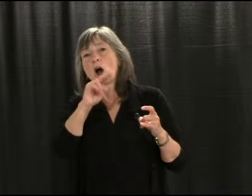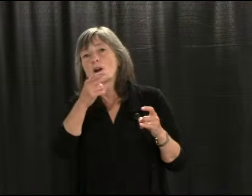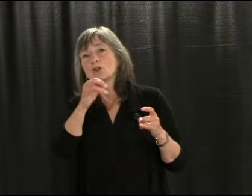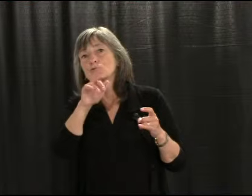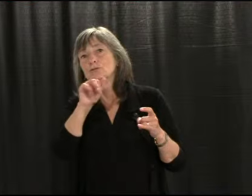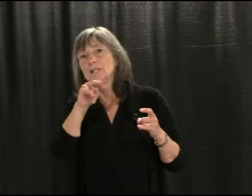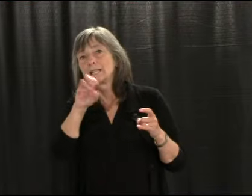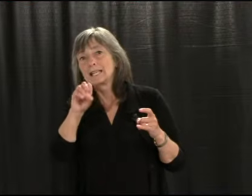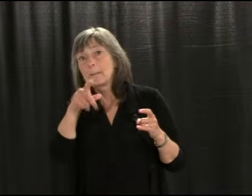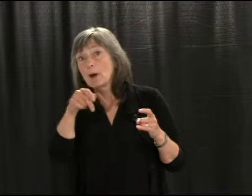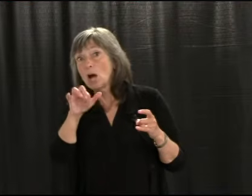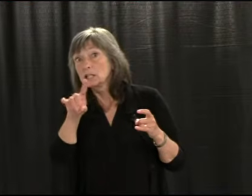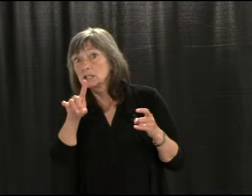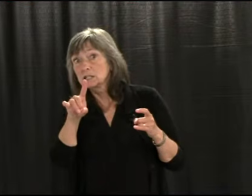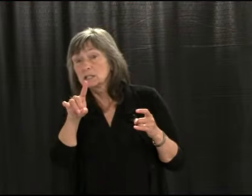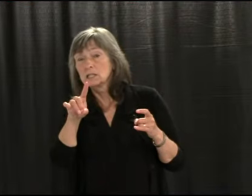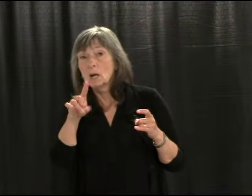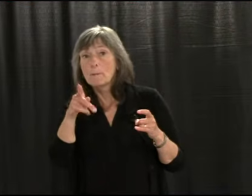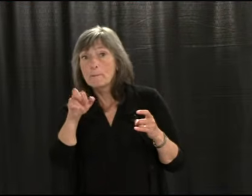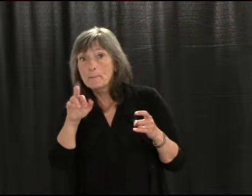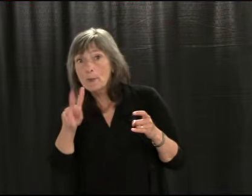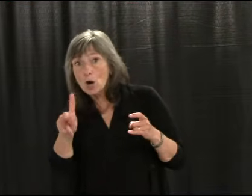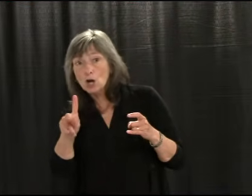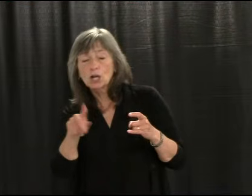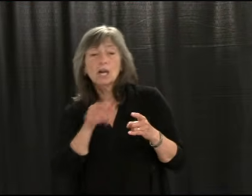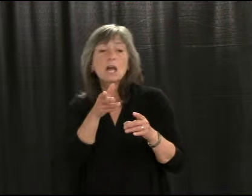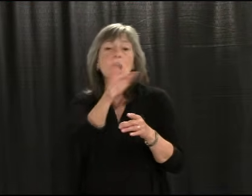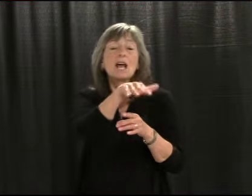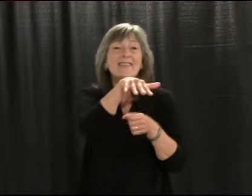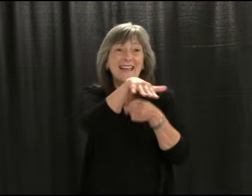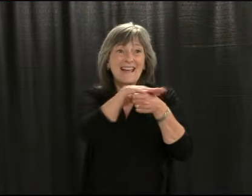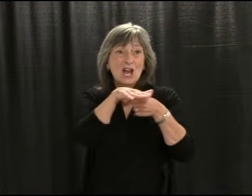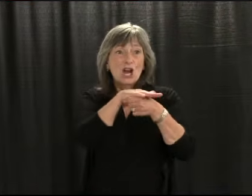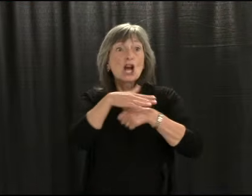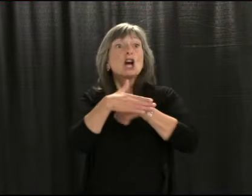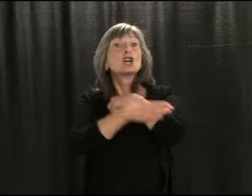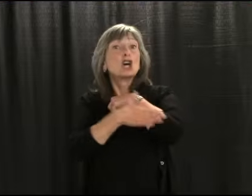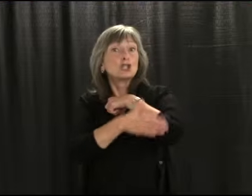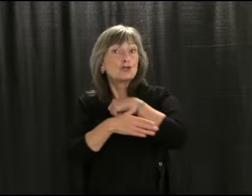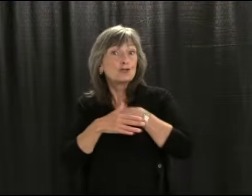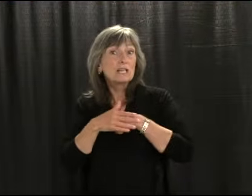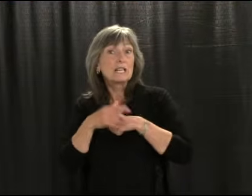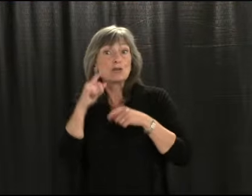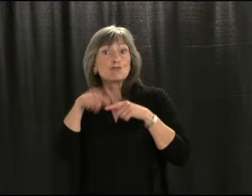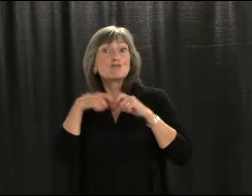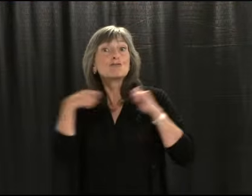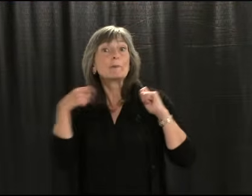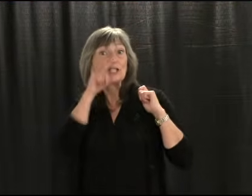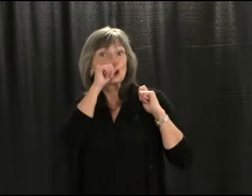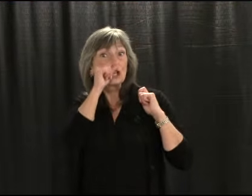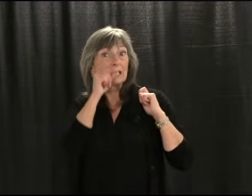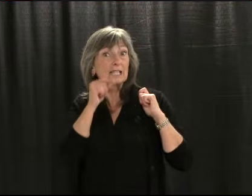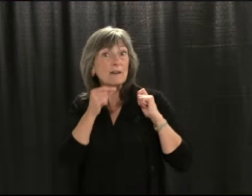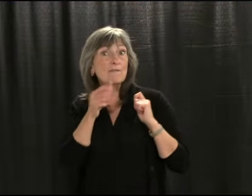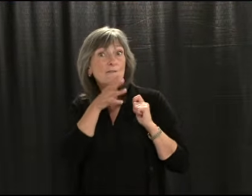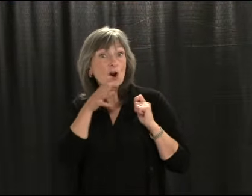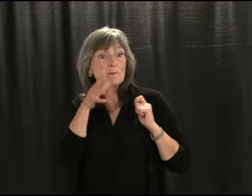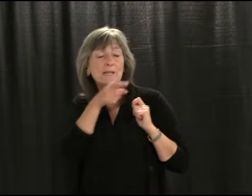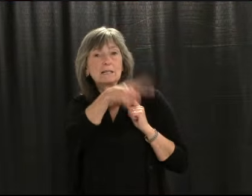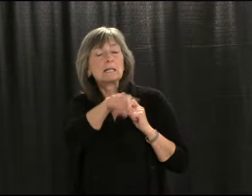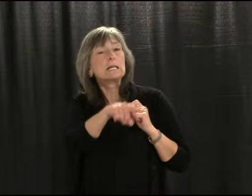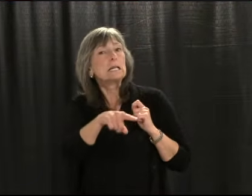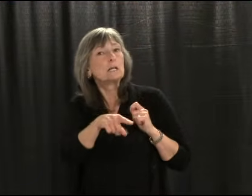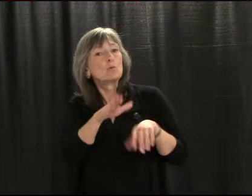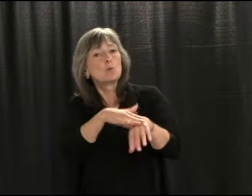is notice that there is an alert that there could be potential further evacuations in that area. And, as with the other parts of